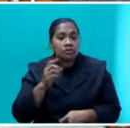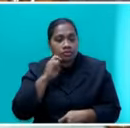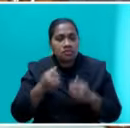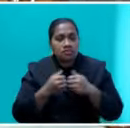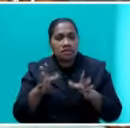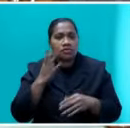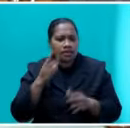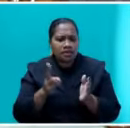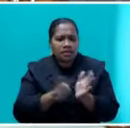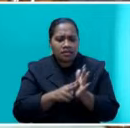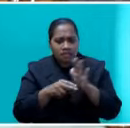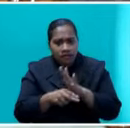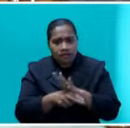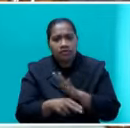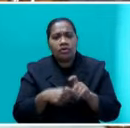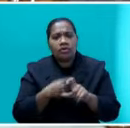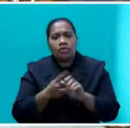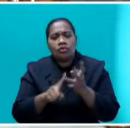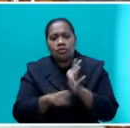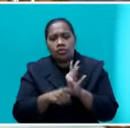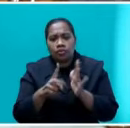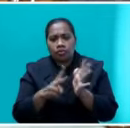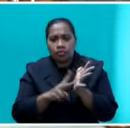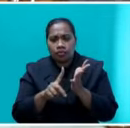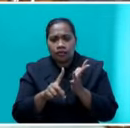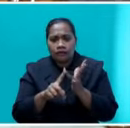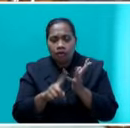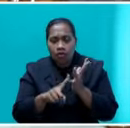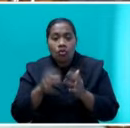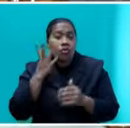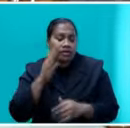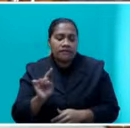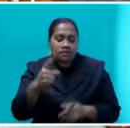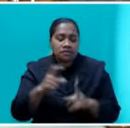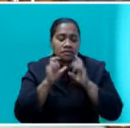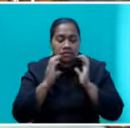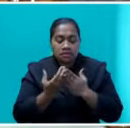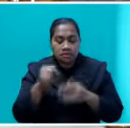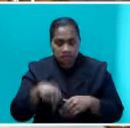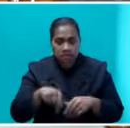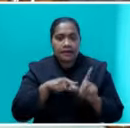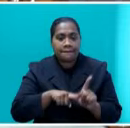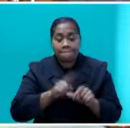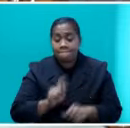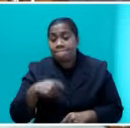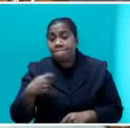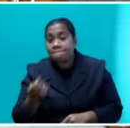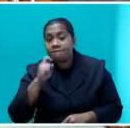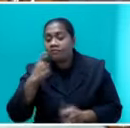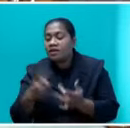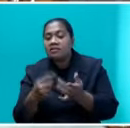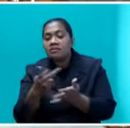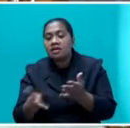Korovo, and Lautoka Nandi corridors by 1st of December of this year. The next phases will be the remaining areas across